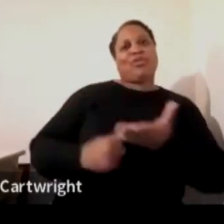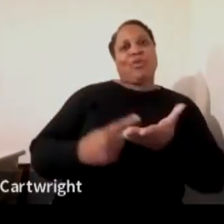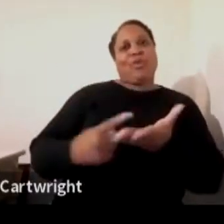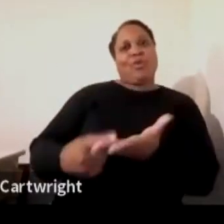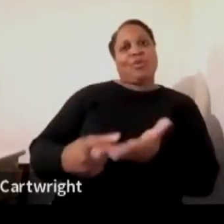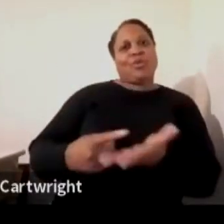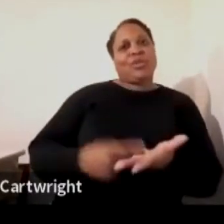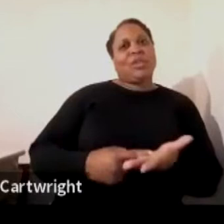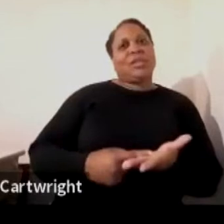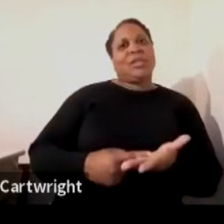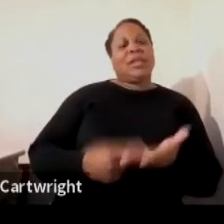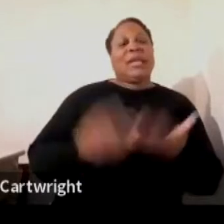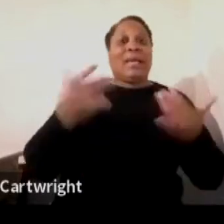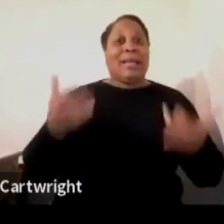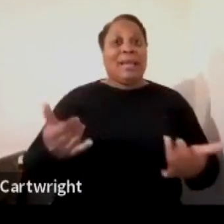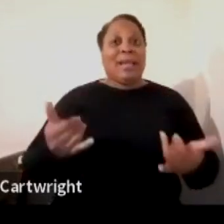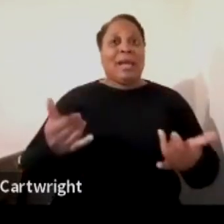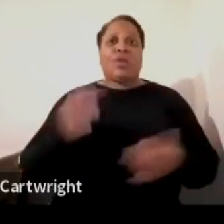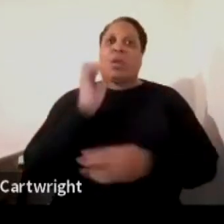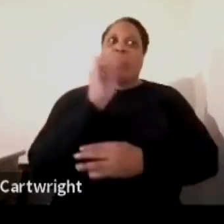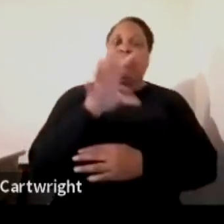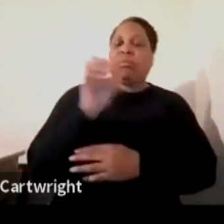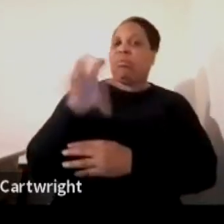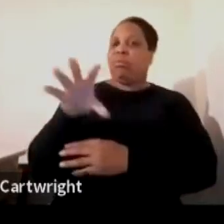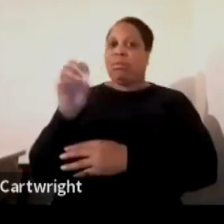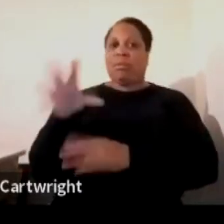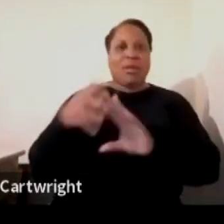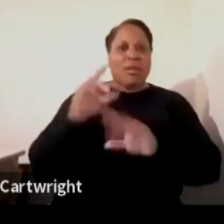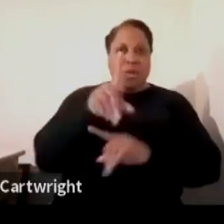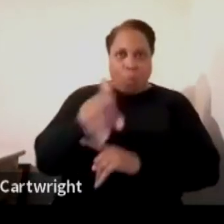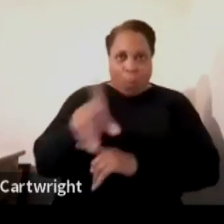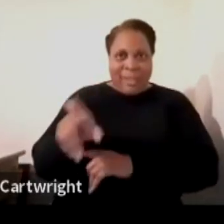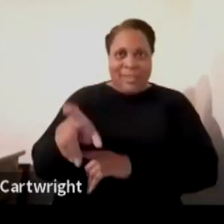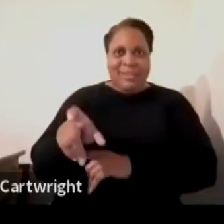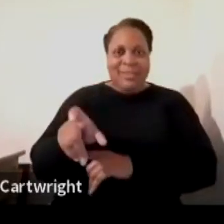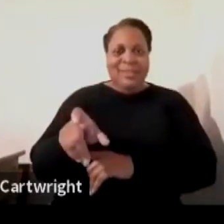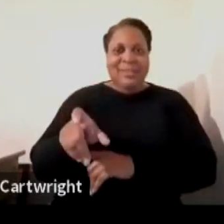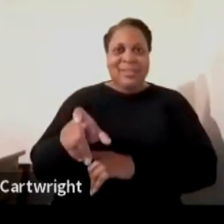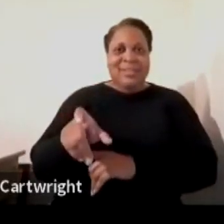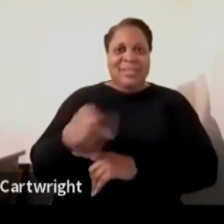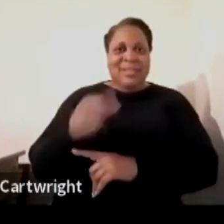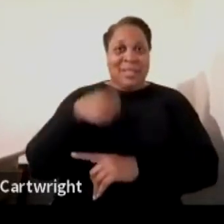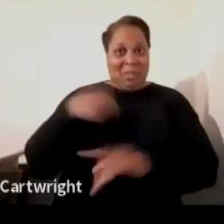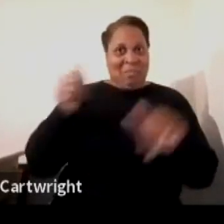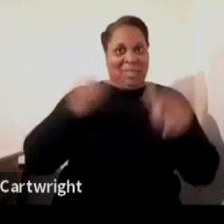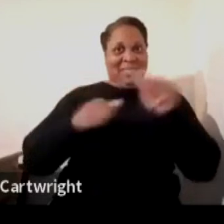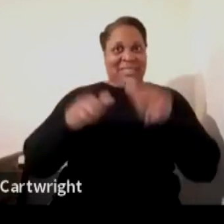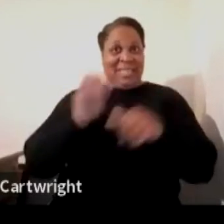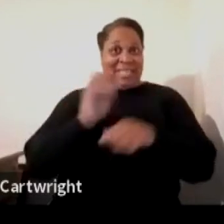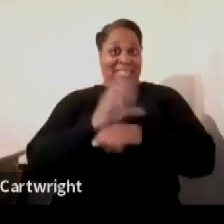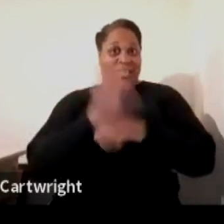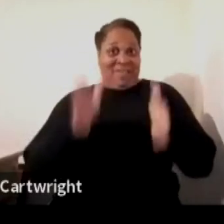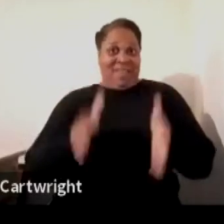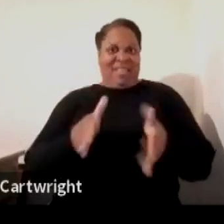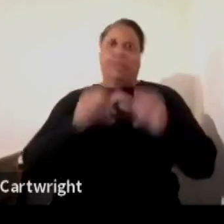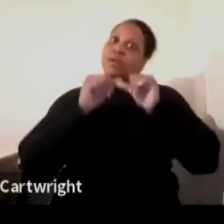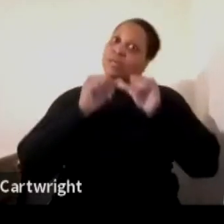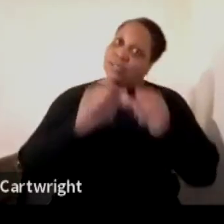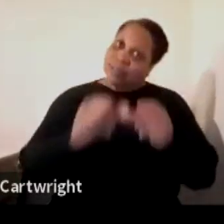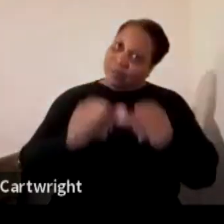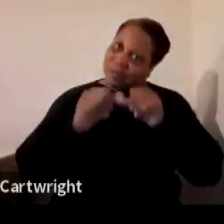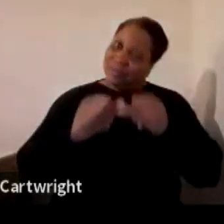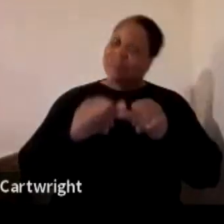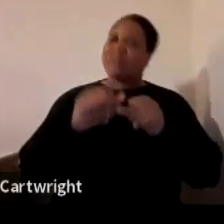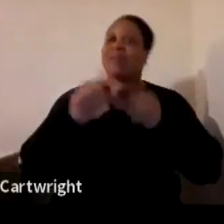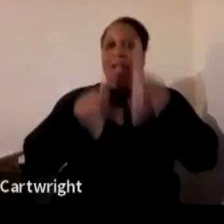where you need to throw out the questions. So as your science advisor for the country, keep asking the questions, and when you